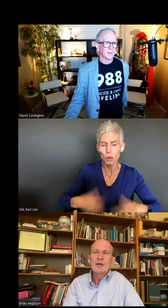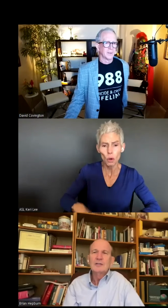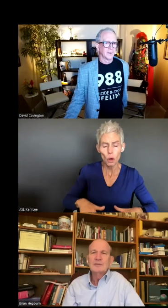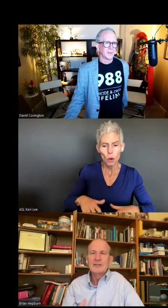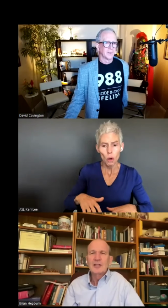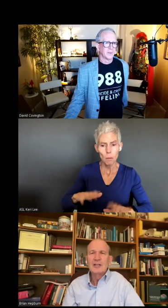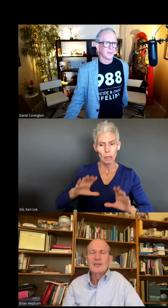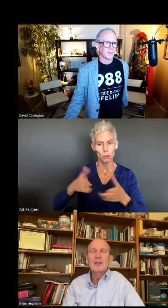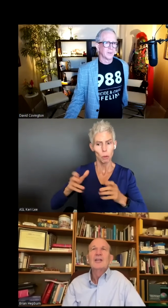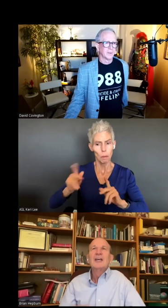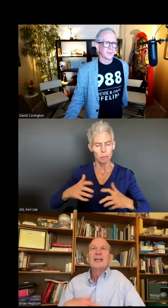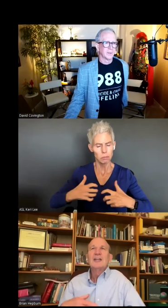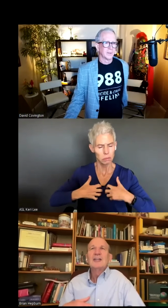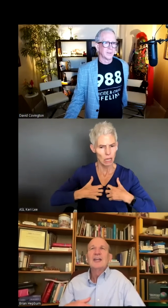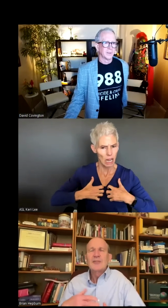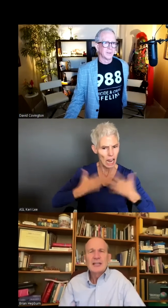so.